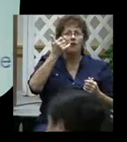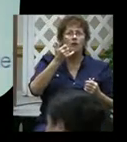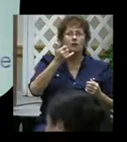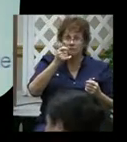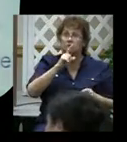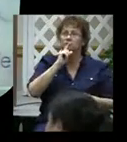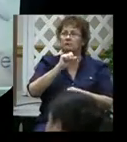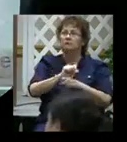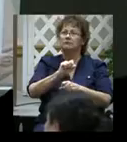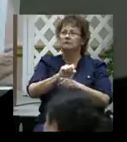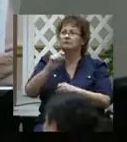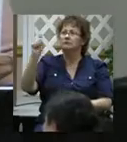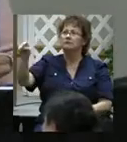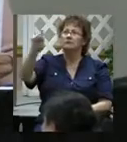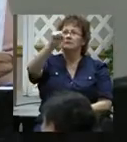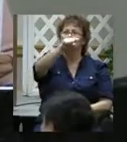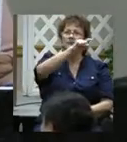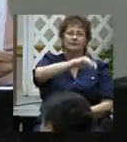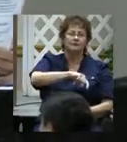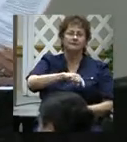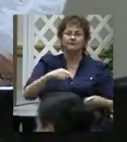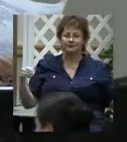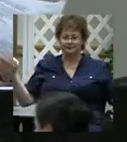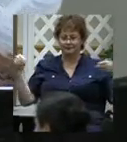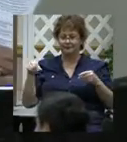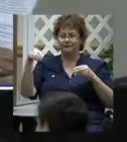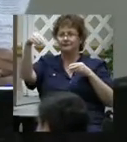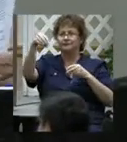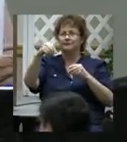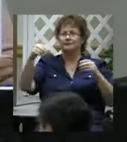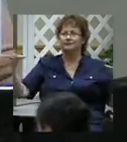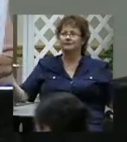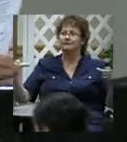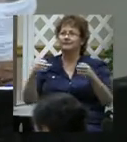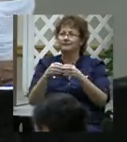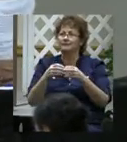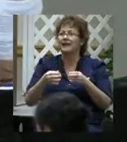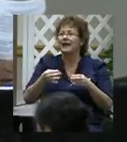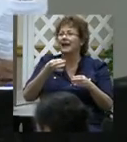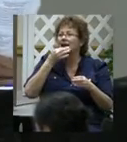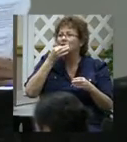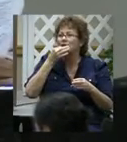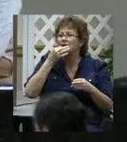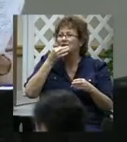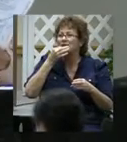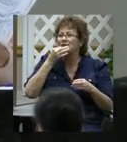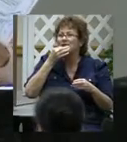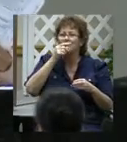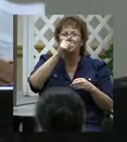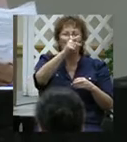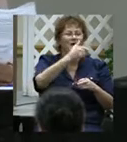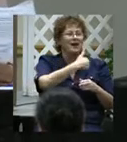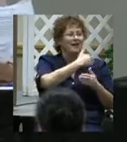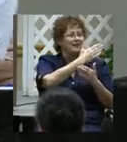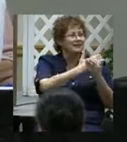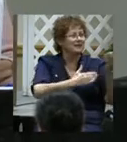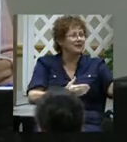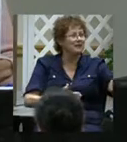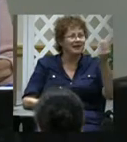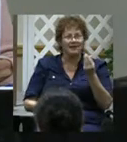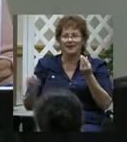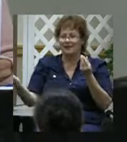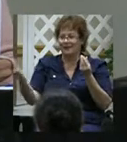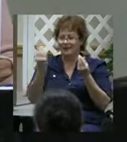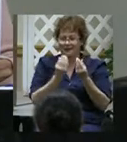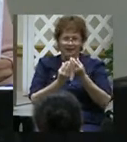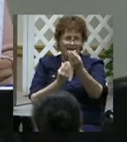the case. And so we're all pulling together our resources and our expertise. Everybody has something that's valuable, right, and that we